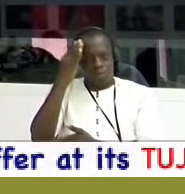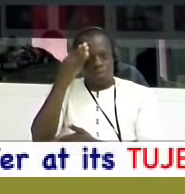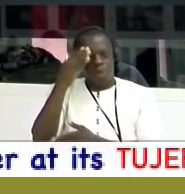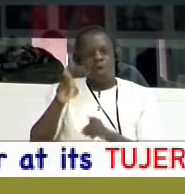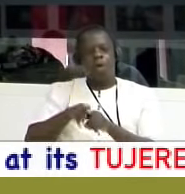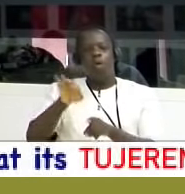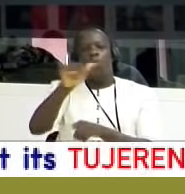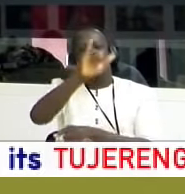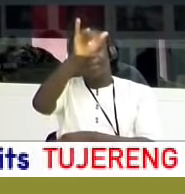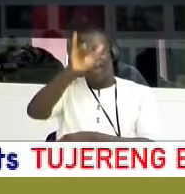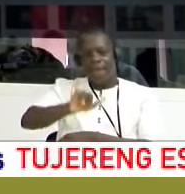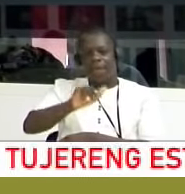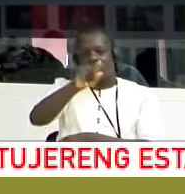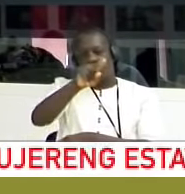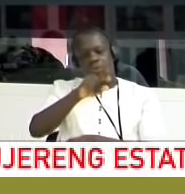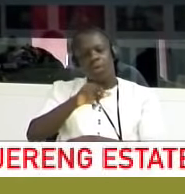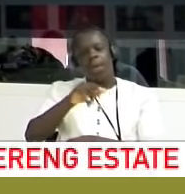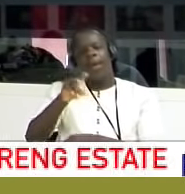Minister of Works?